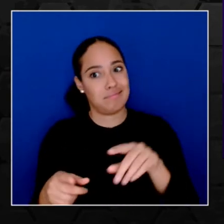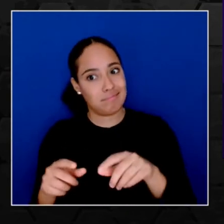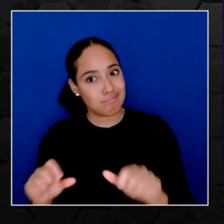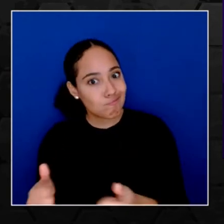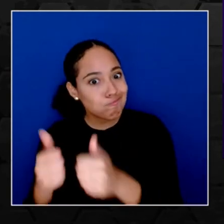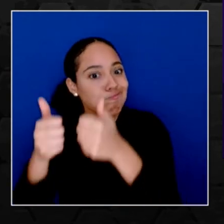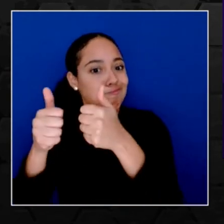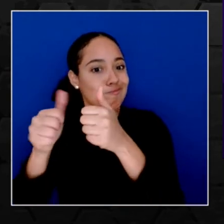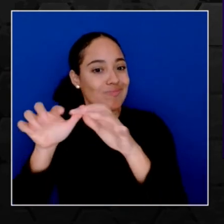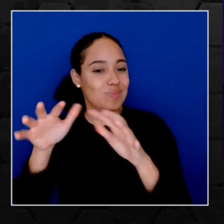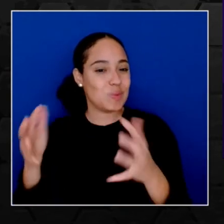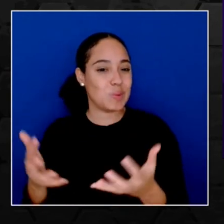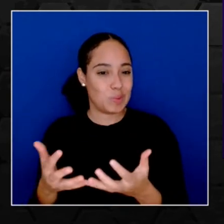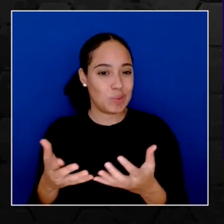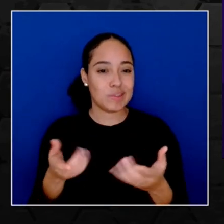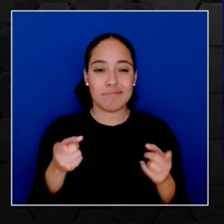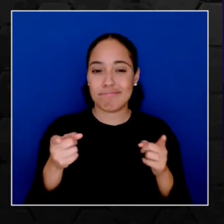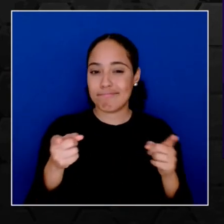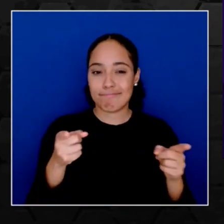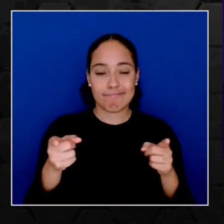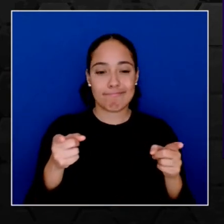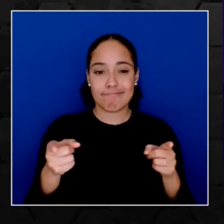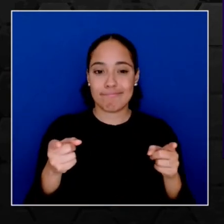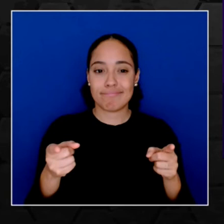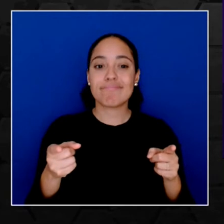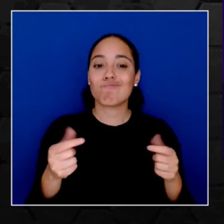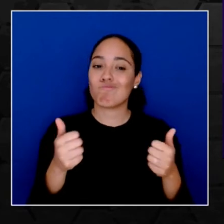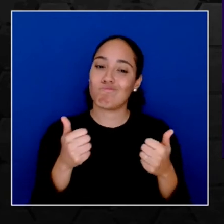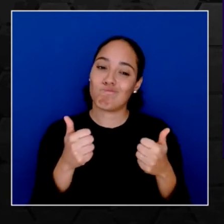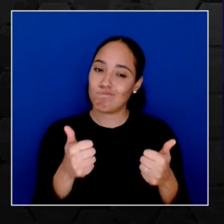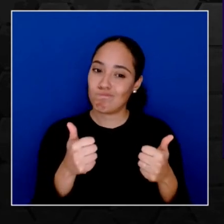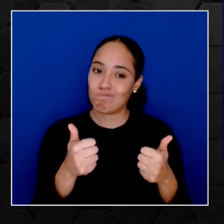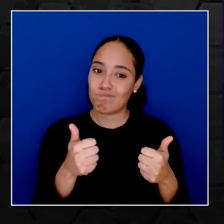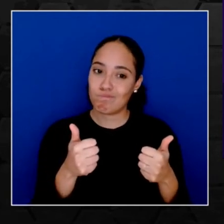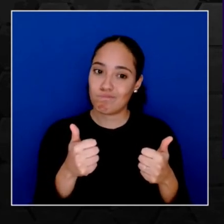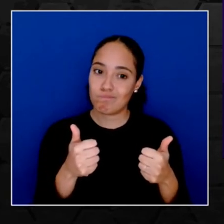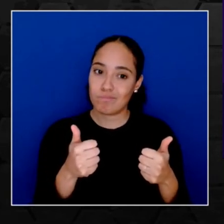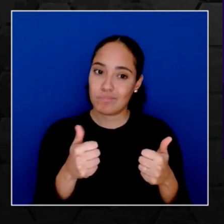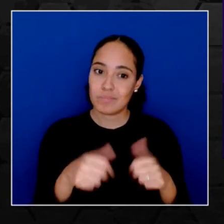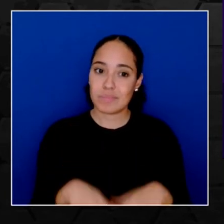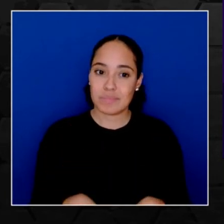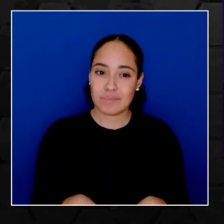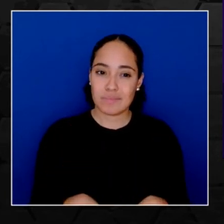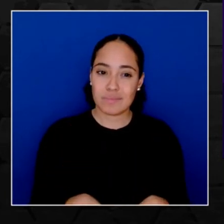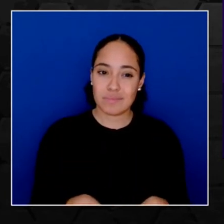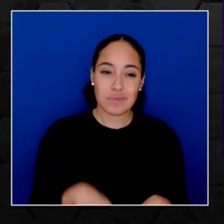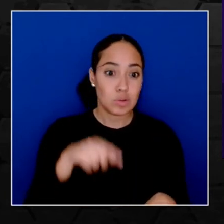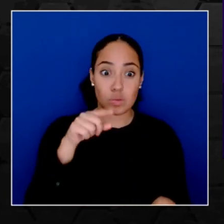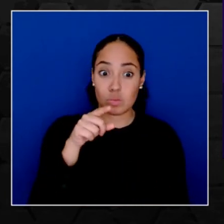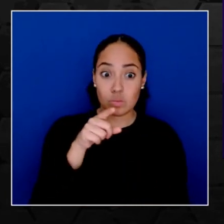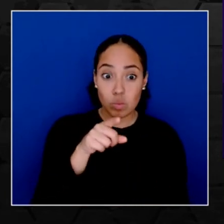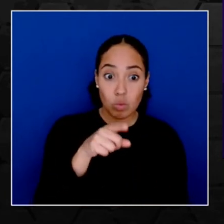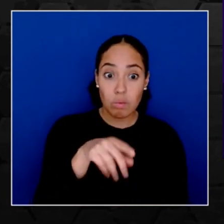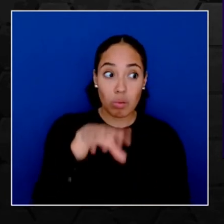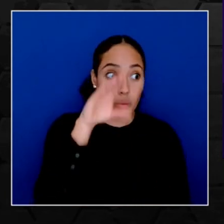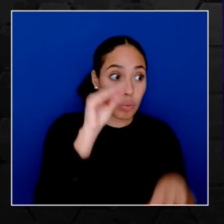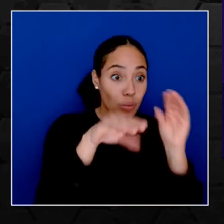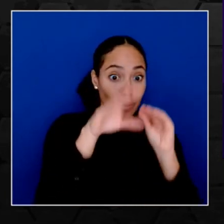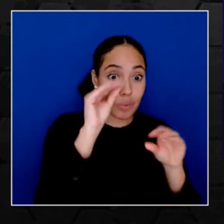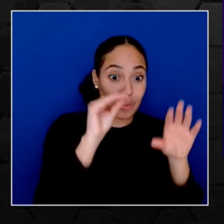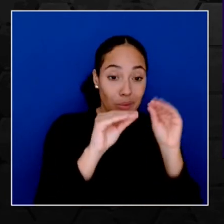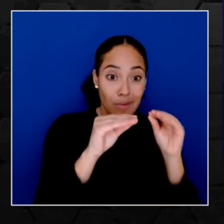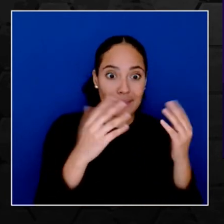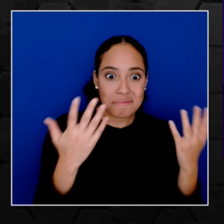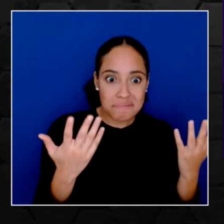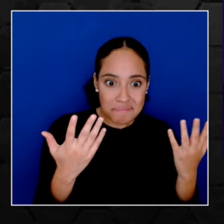positive or greater impact for the also for social environment also. From your learning model, it's creating a tree. Yep, you are planting a like tree